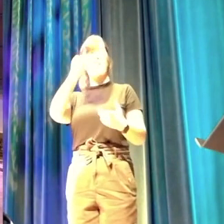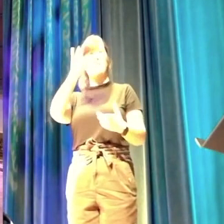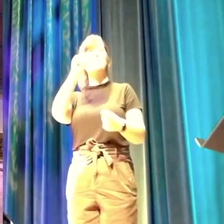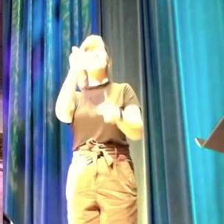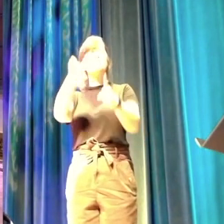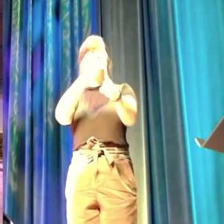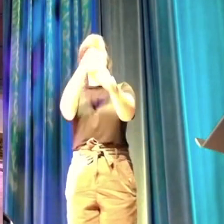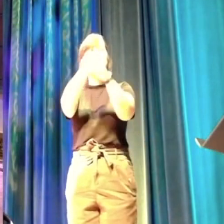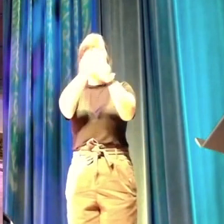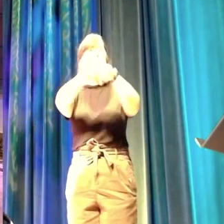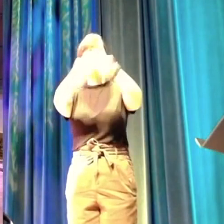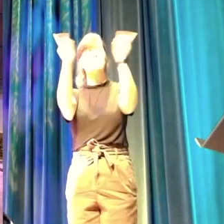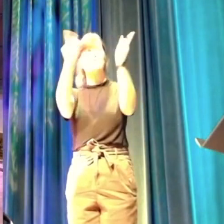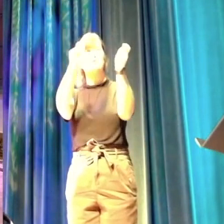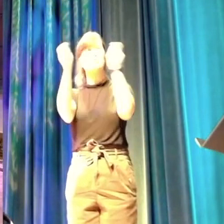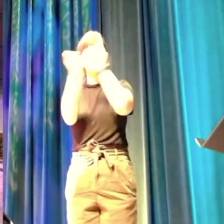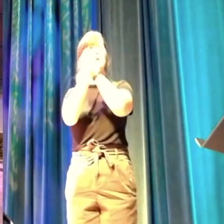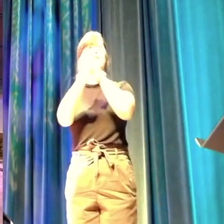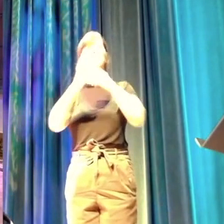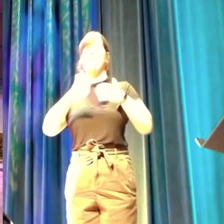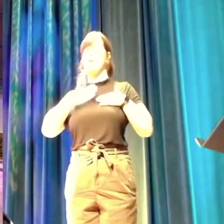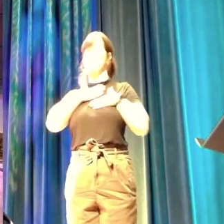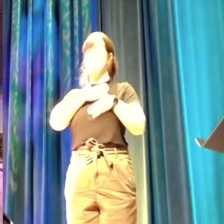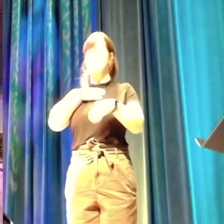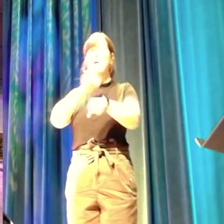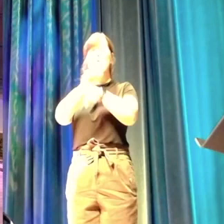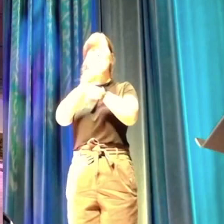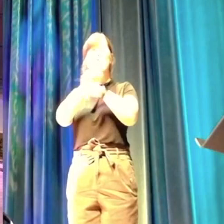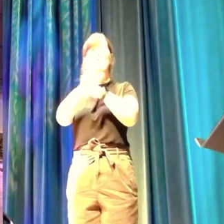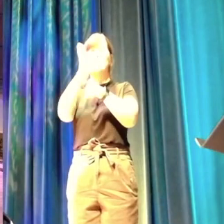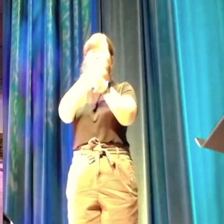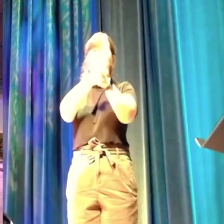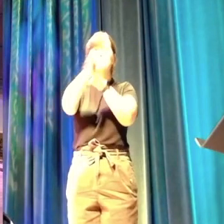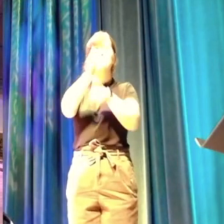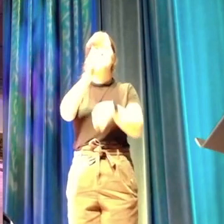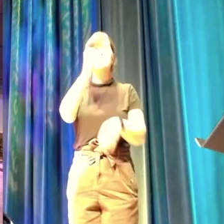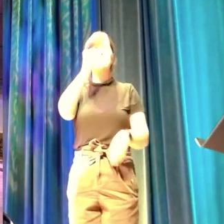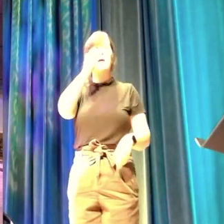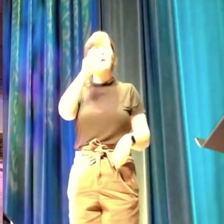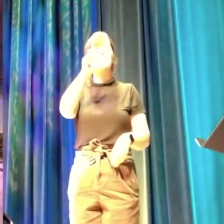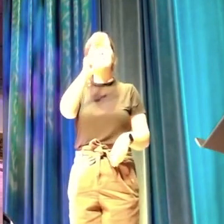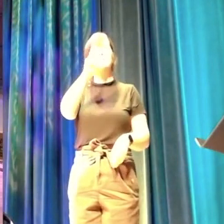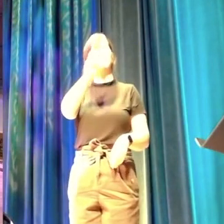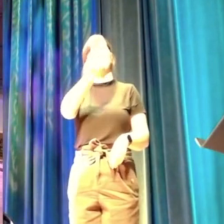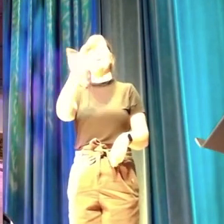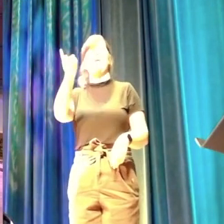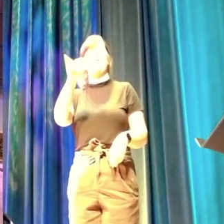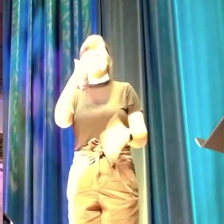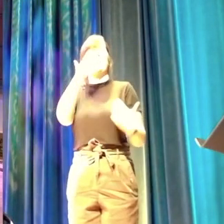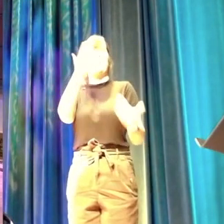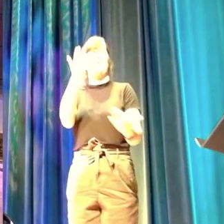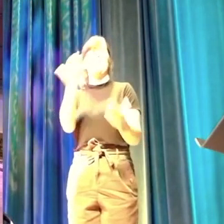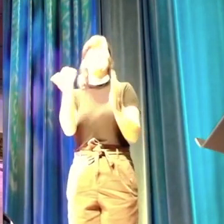and feel that I made a difference in the life of this special population. Thank you, God. Thank you again.